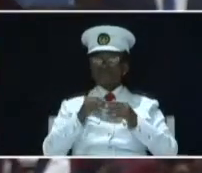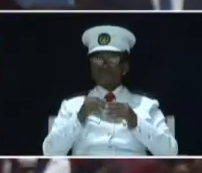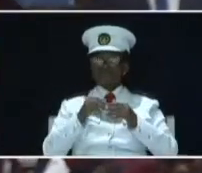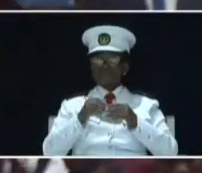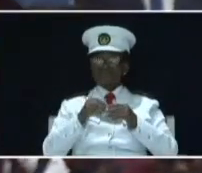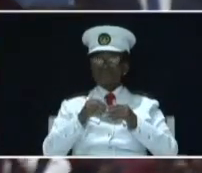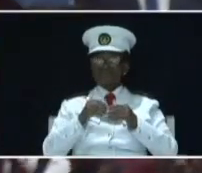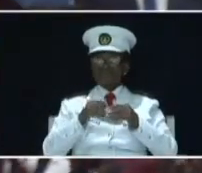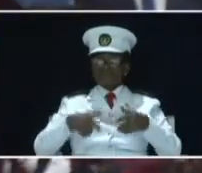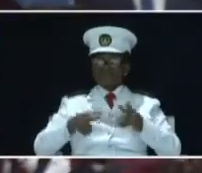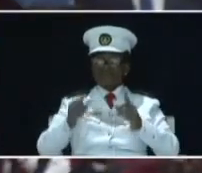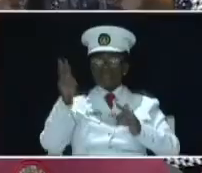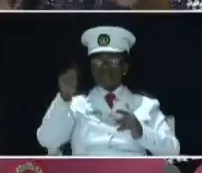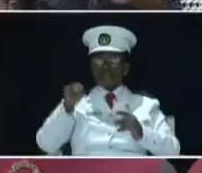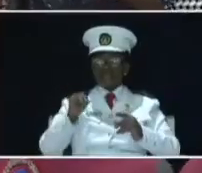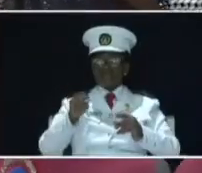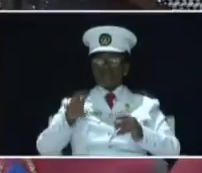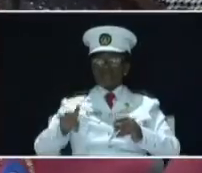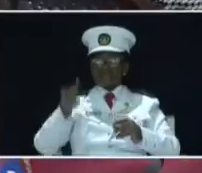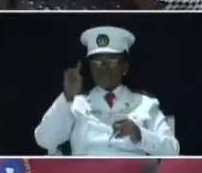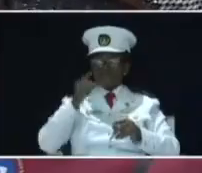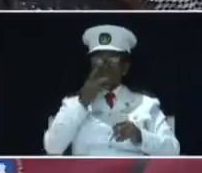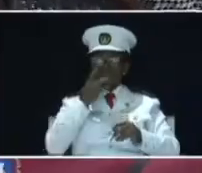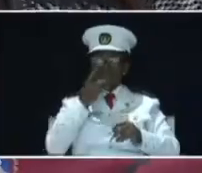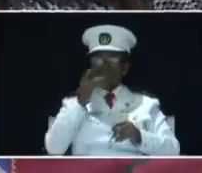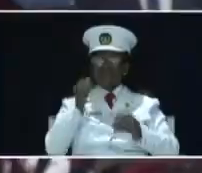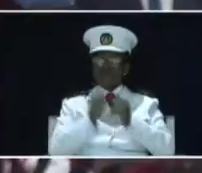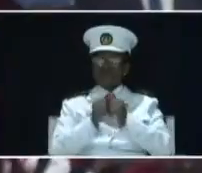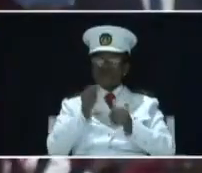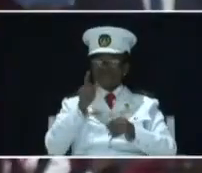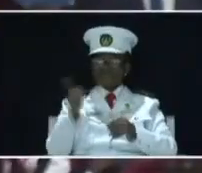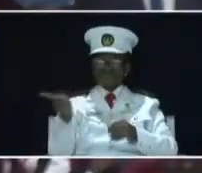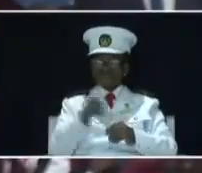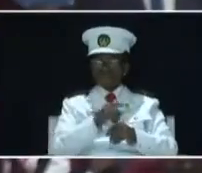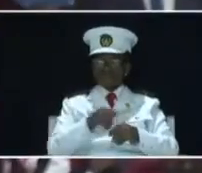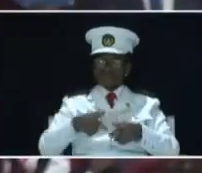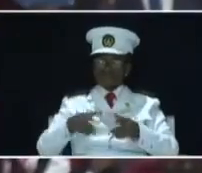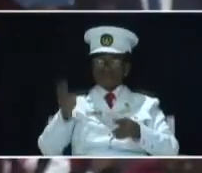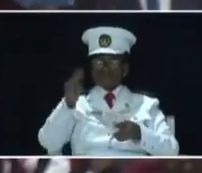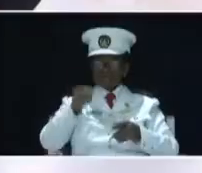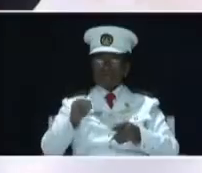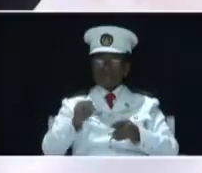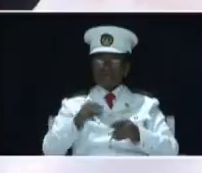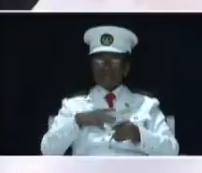Let them find favor with you. Let them find favor with men.